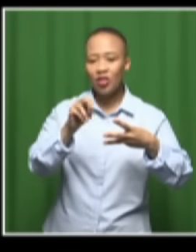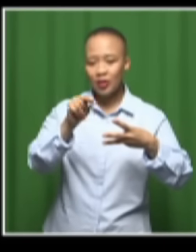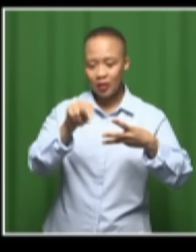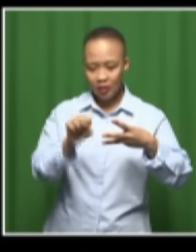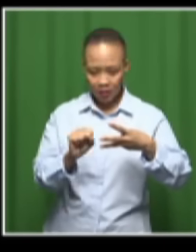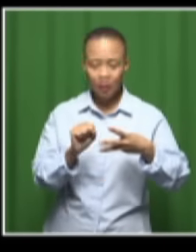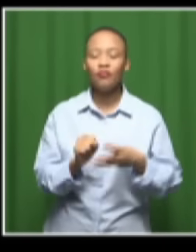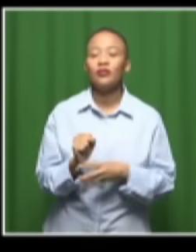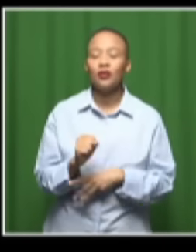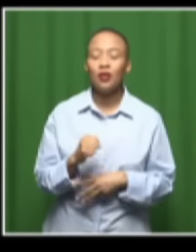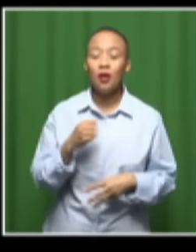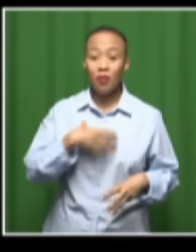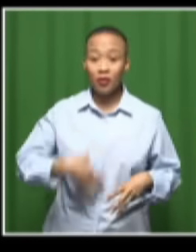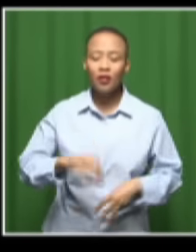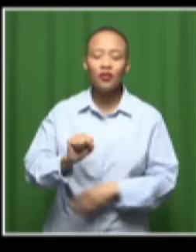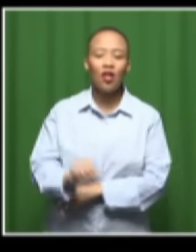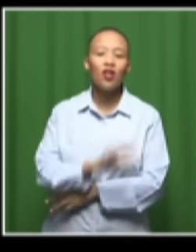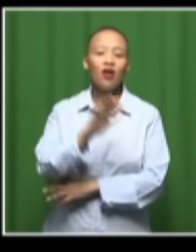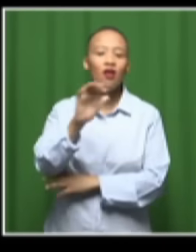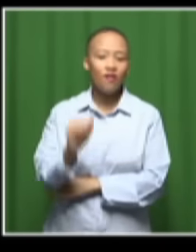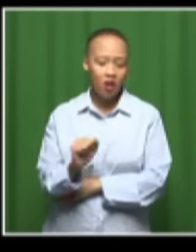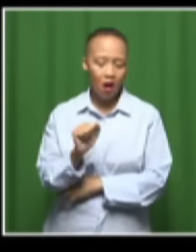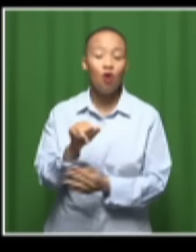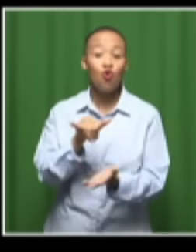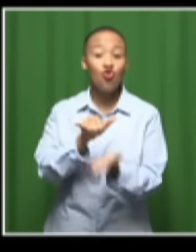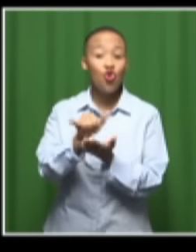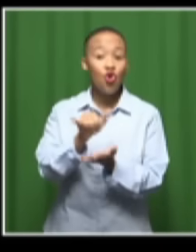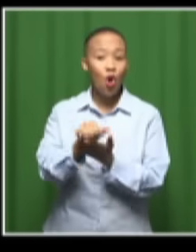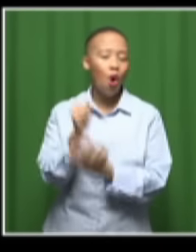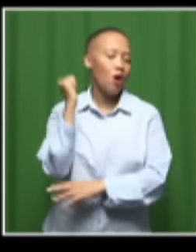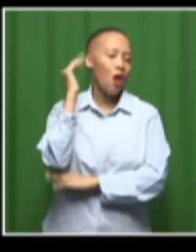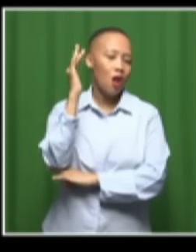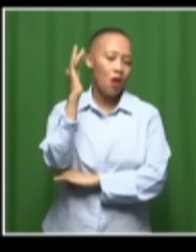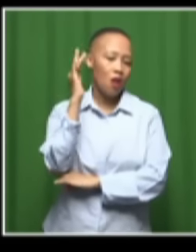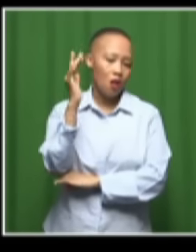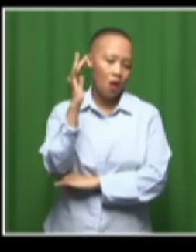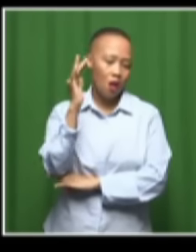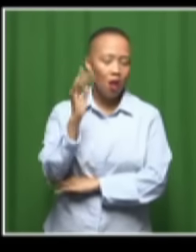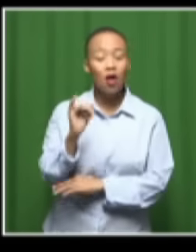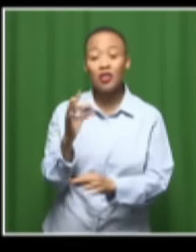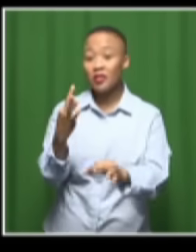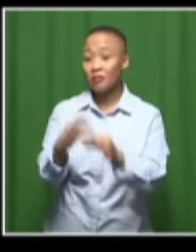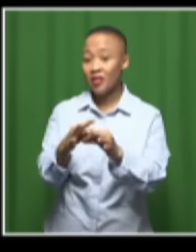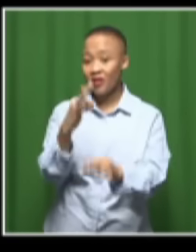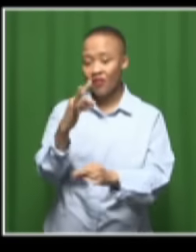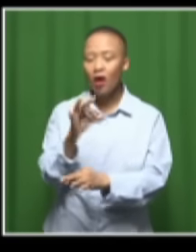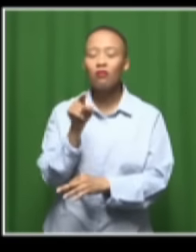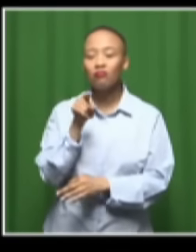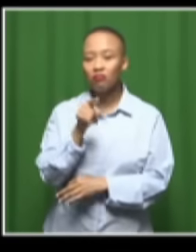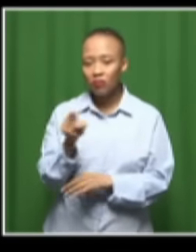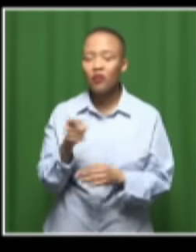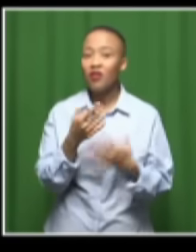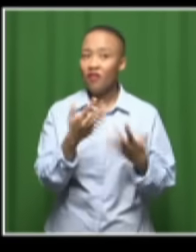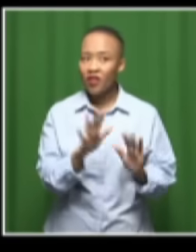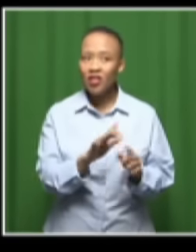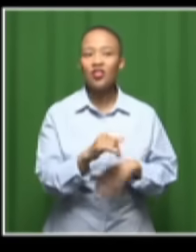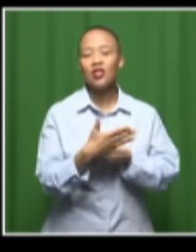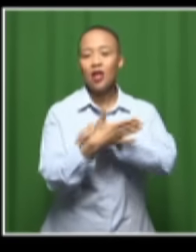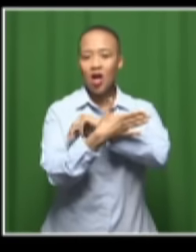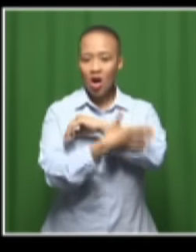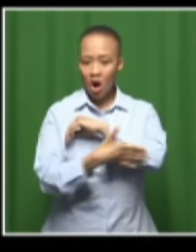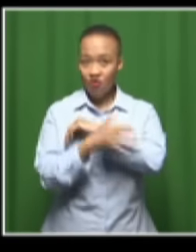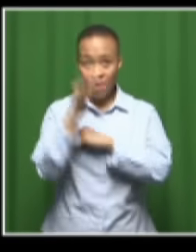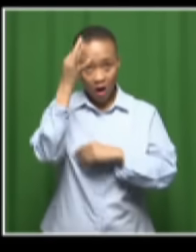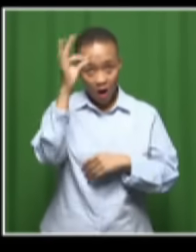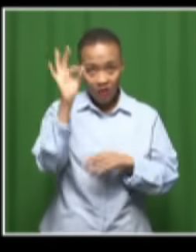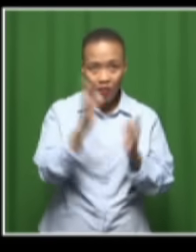at the 78th United Nations General Assembly in New York. And the sanctions particularly, he was asking all of the states to lift